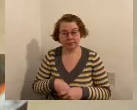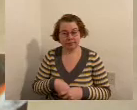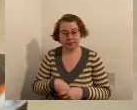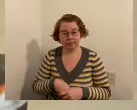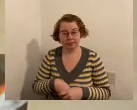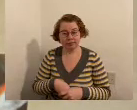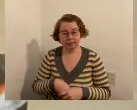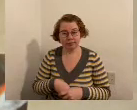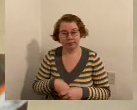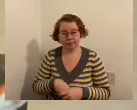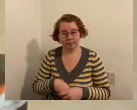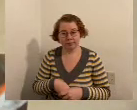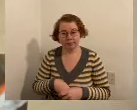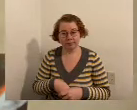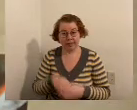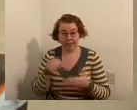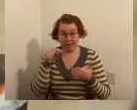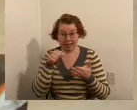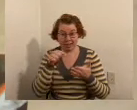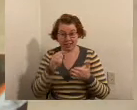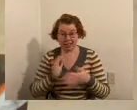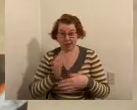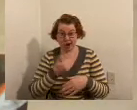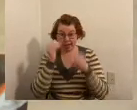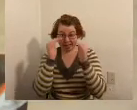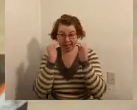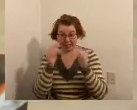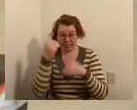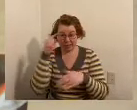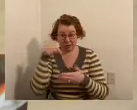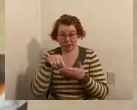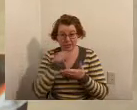So this is our lesson for this week.